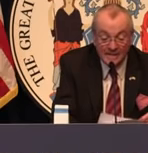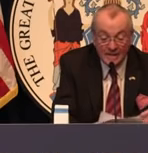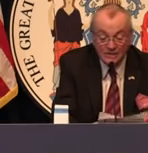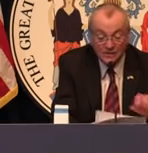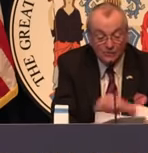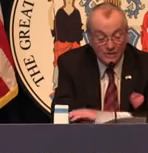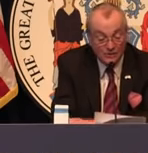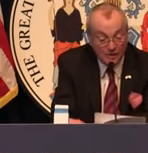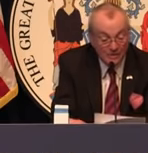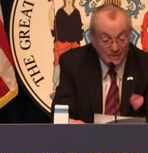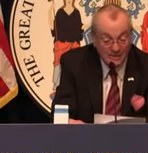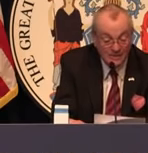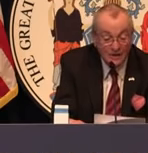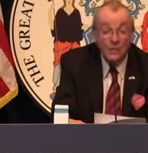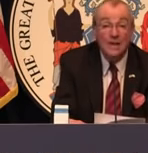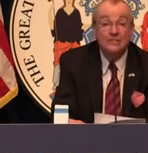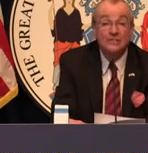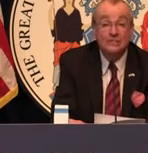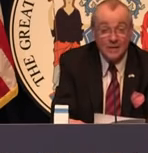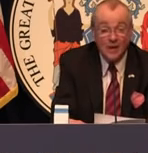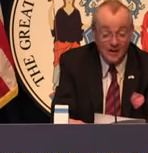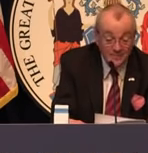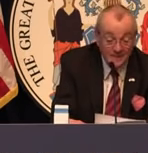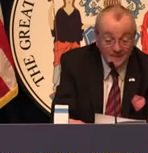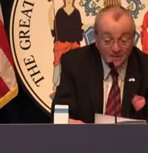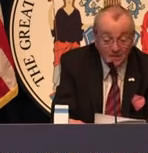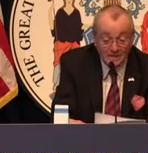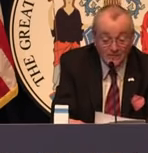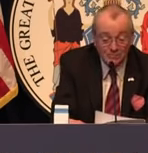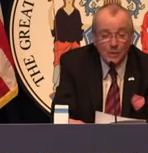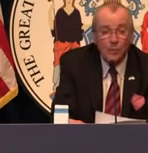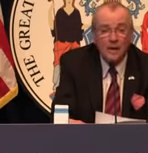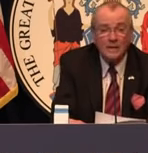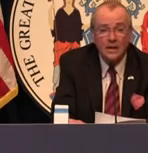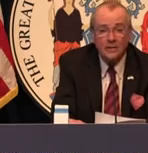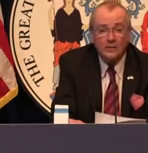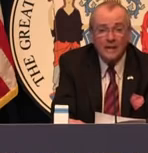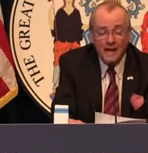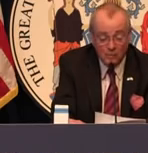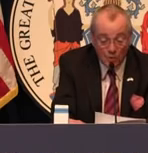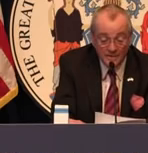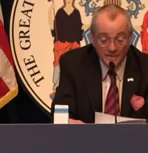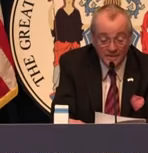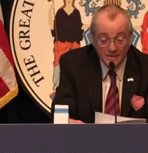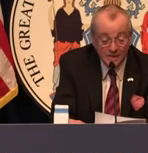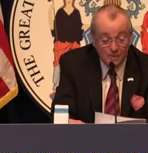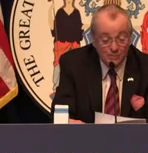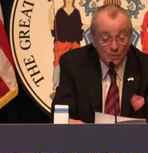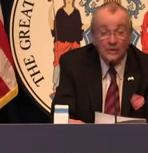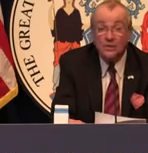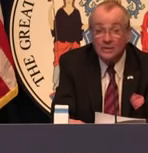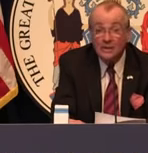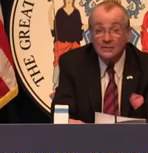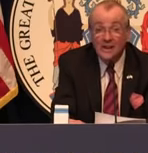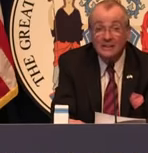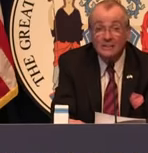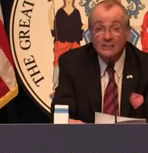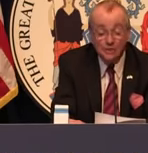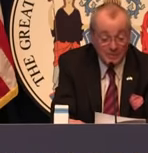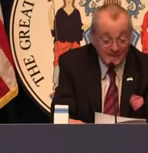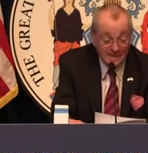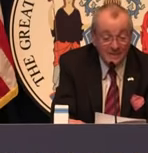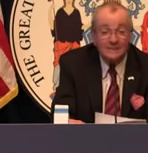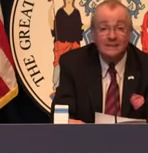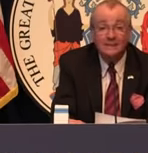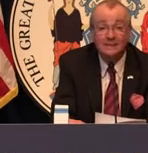Marie DeAngelis Riso, known as Sarah. She lived to be 101. She was born during, in fact, the